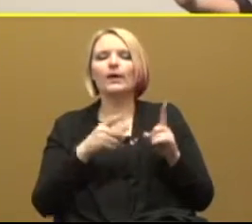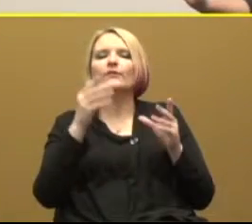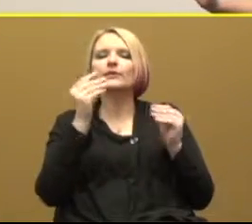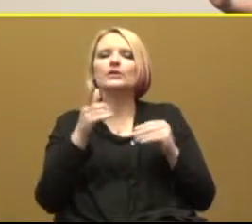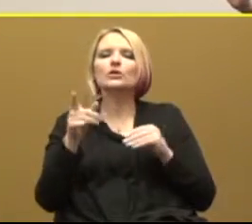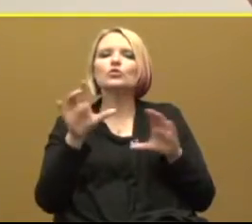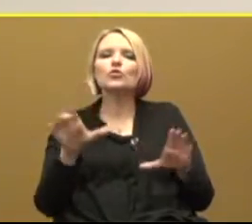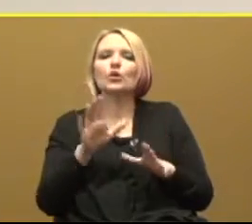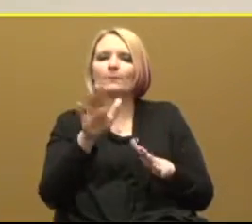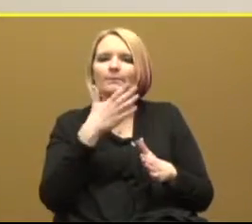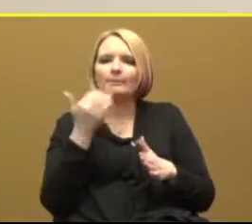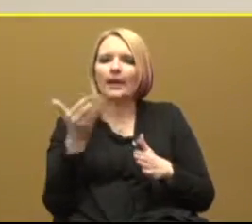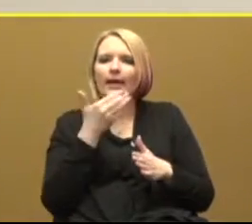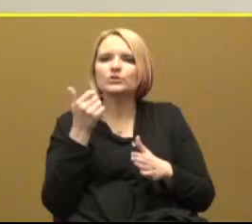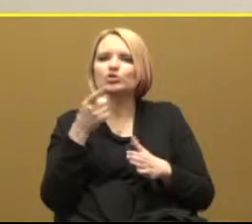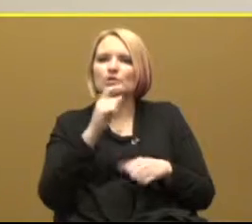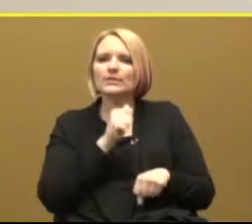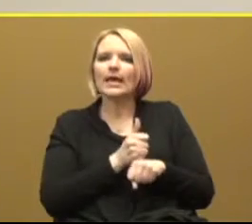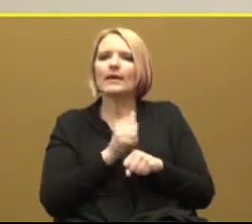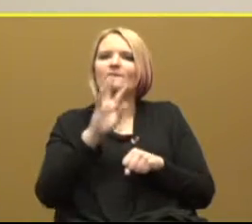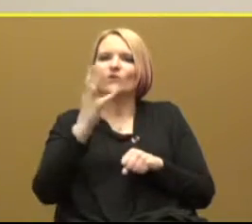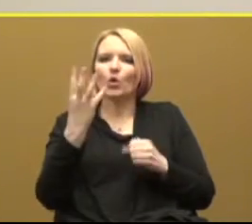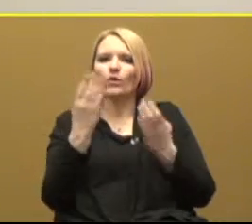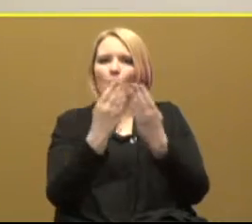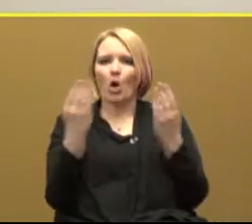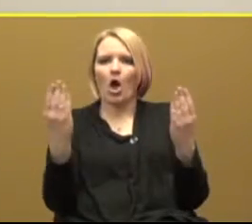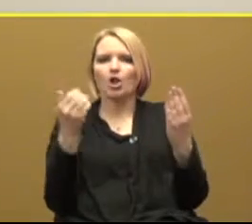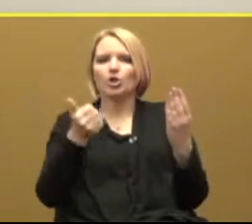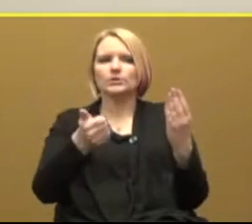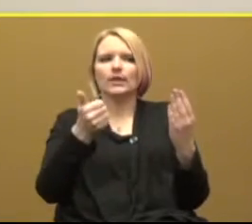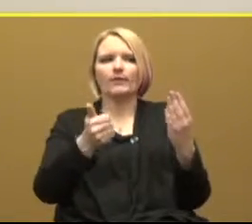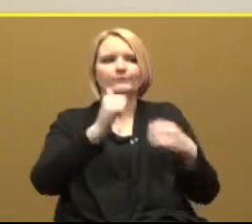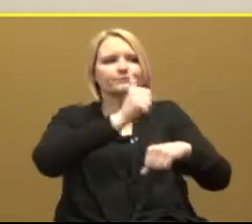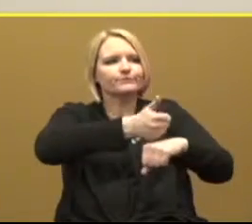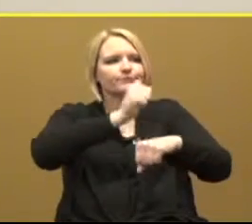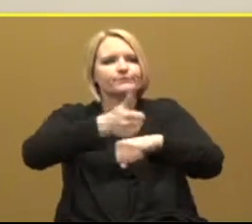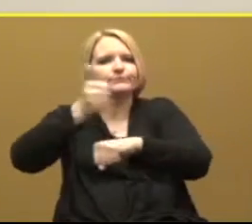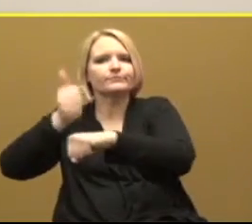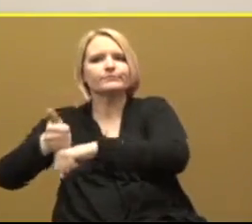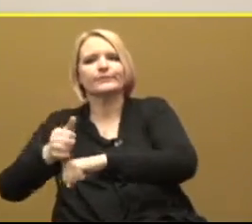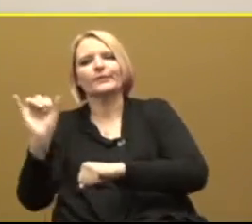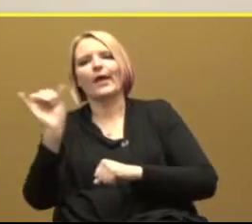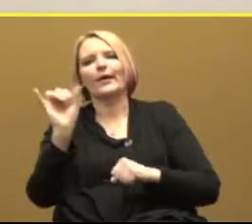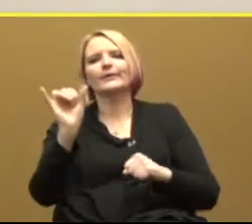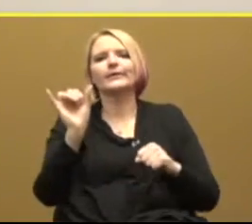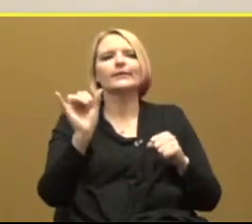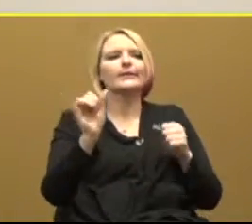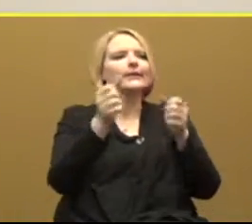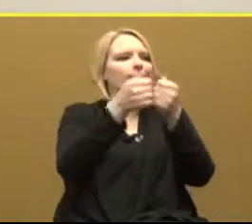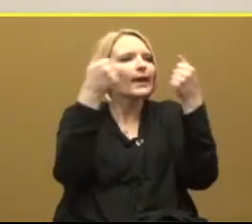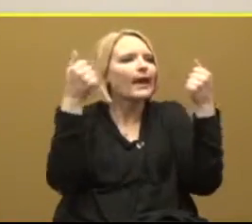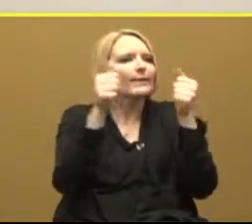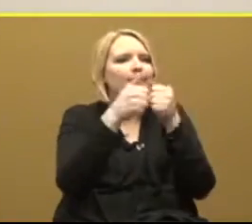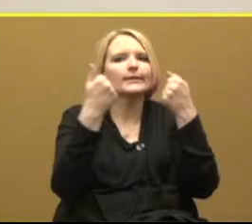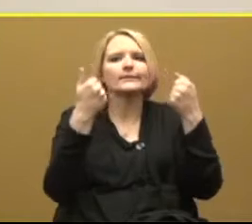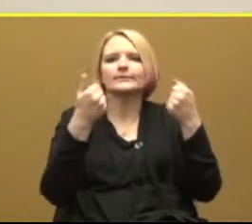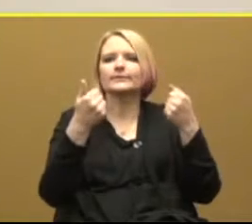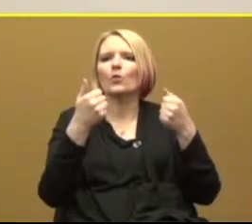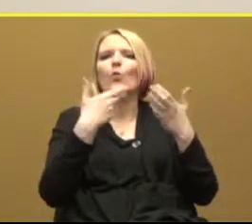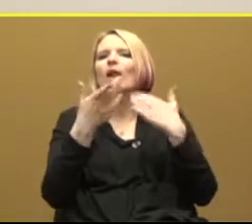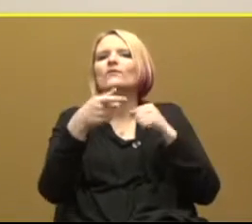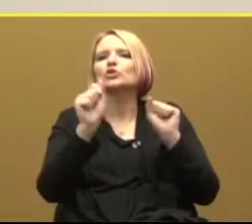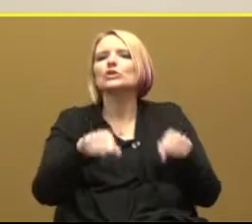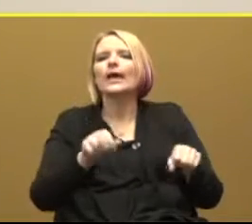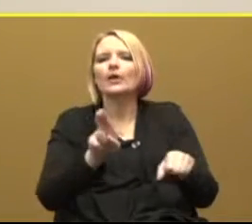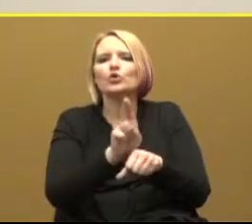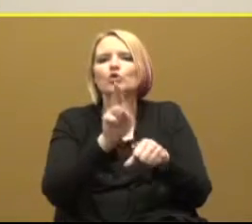her best. She created a 4th wall using things like cabinets or whatever she could